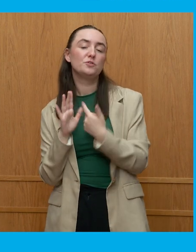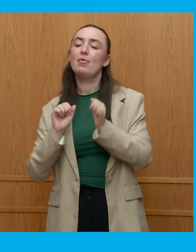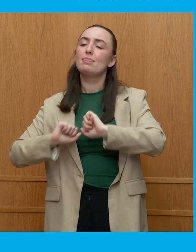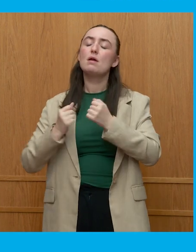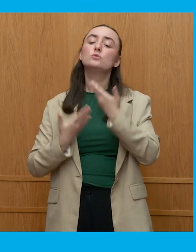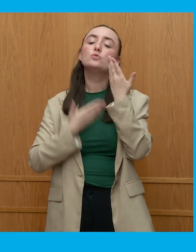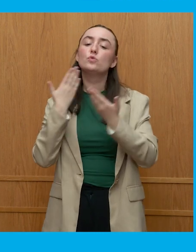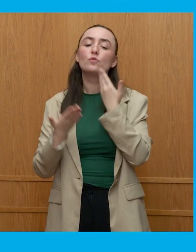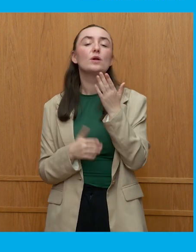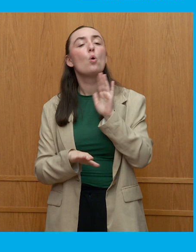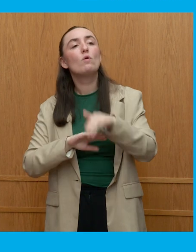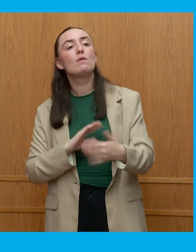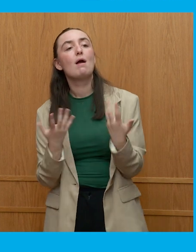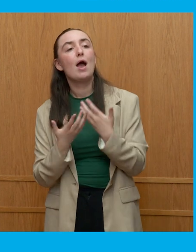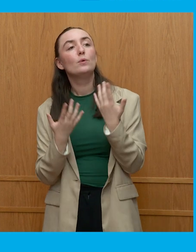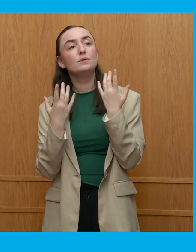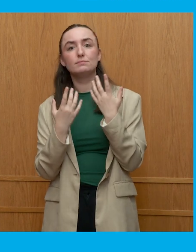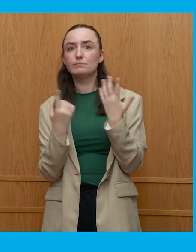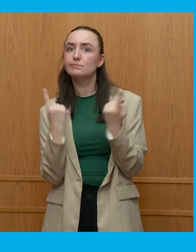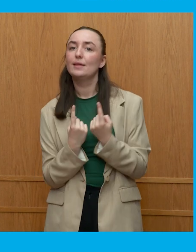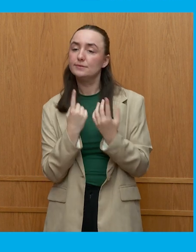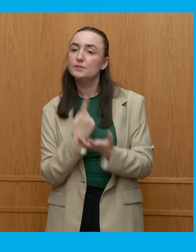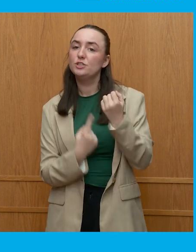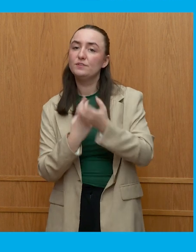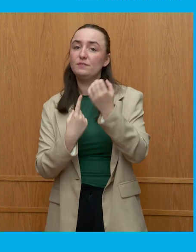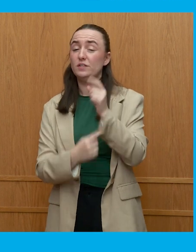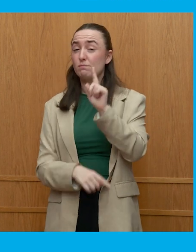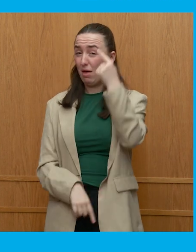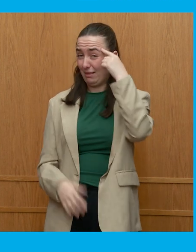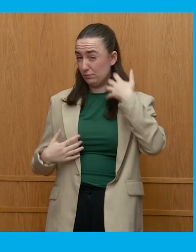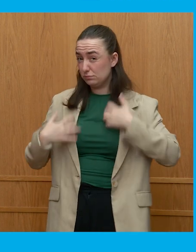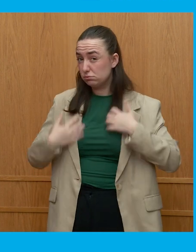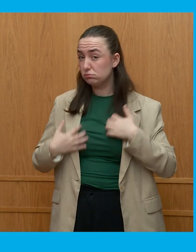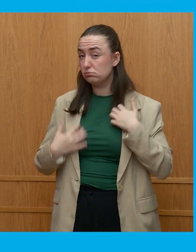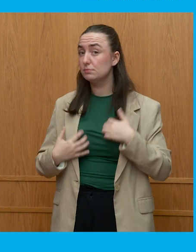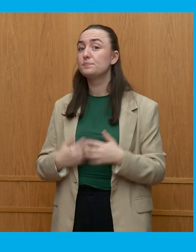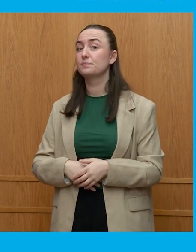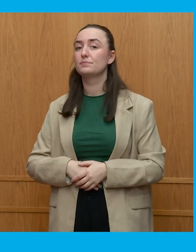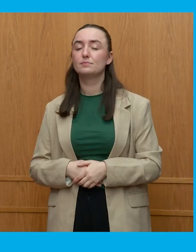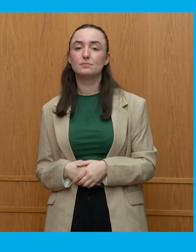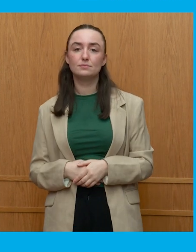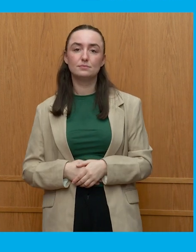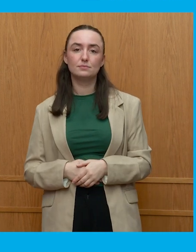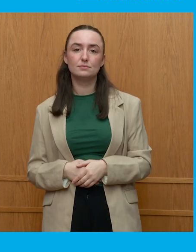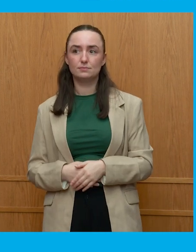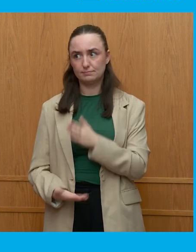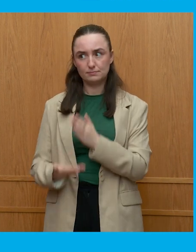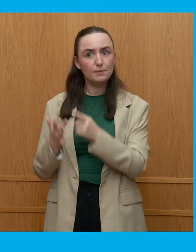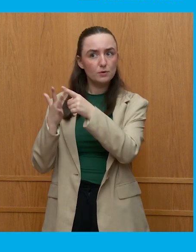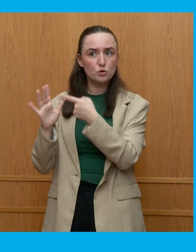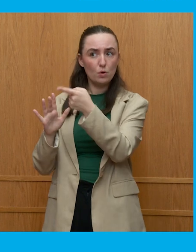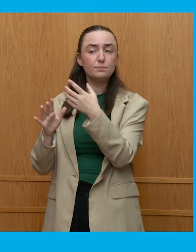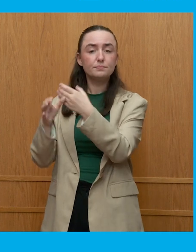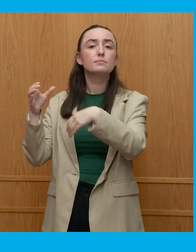story of how things happen, but I think it's fascinating. There's also Benedetta as well. Yep. Stepping into those shoes at that